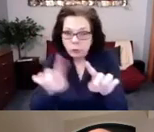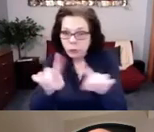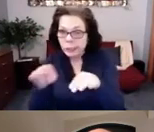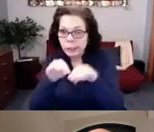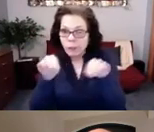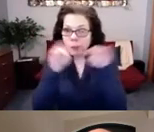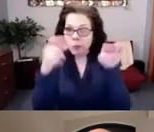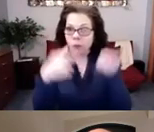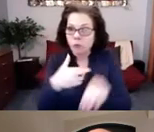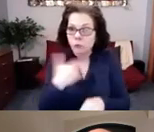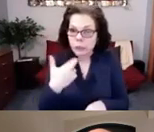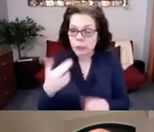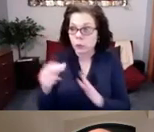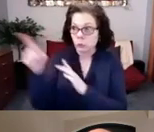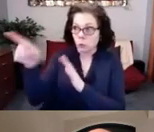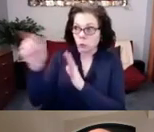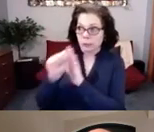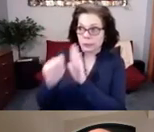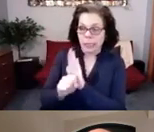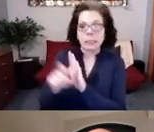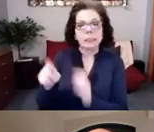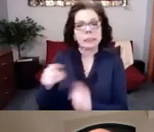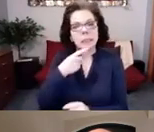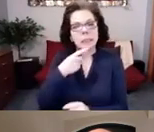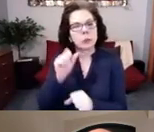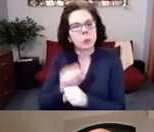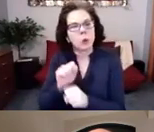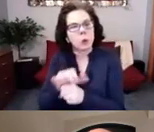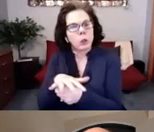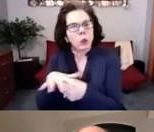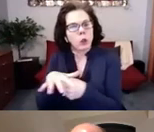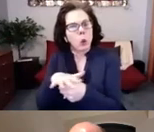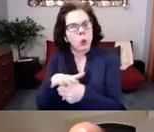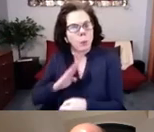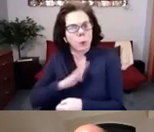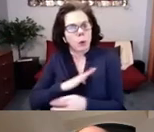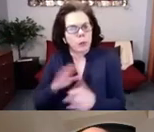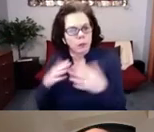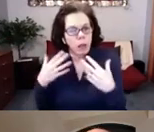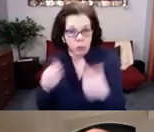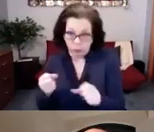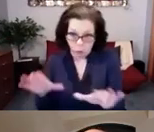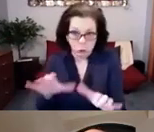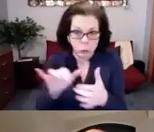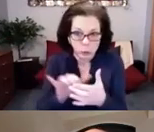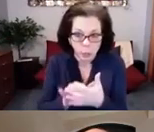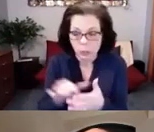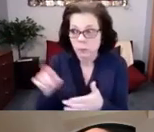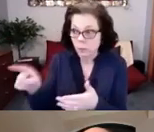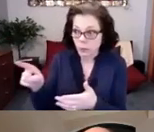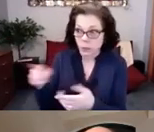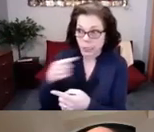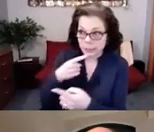state guidance suggests that we should work with our local Board of Health, which is what we're doing right now. The local Board of Health has recommended that we're in a